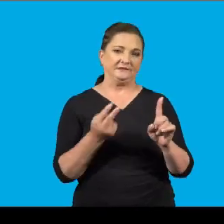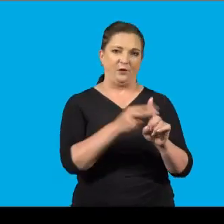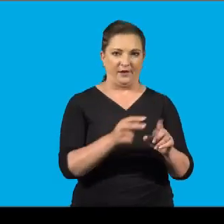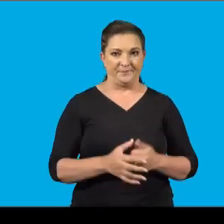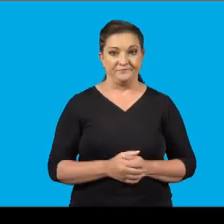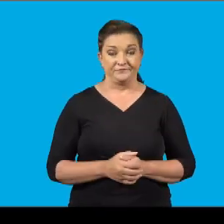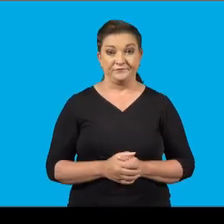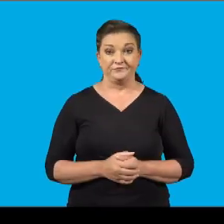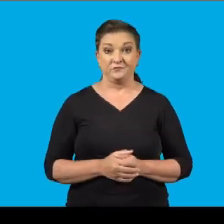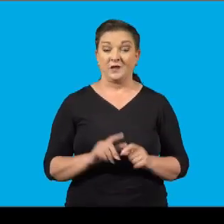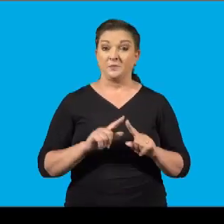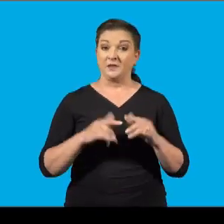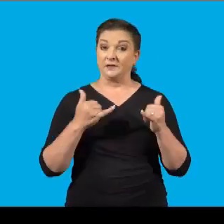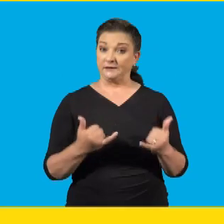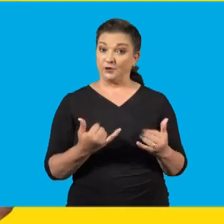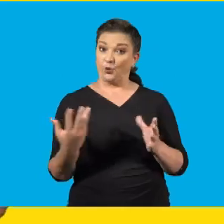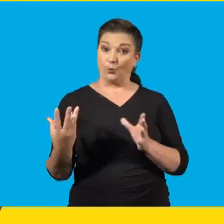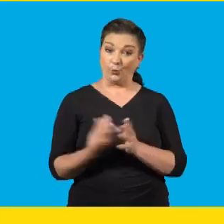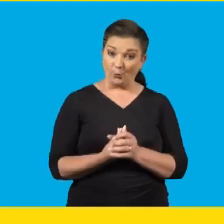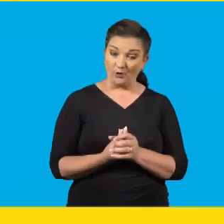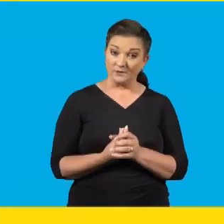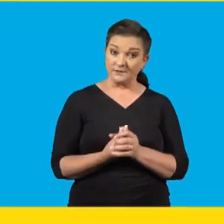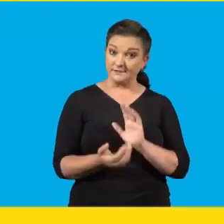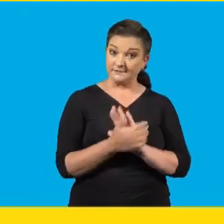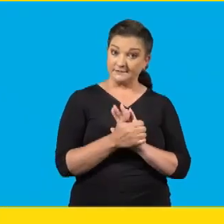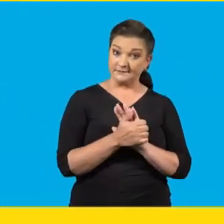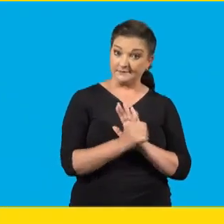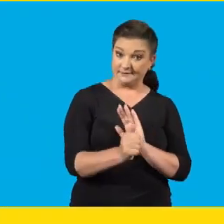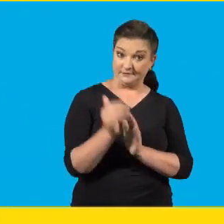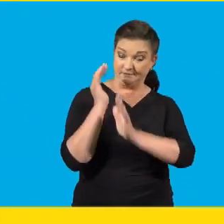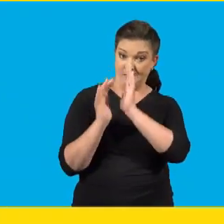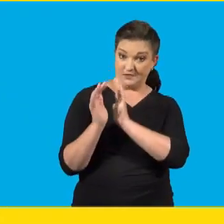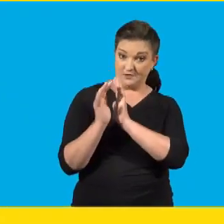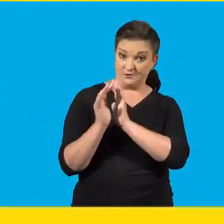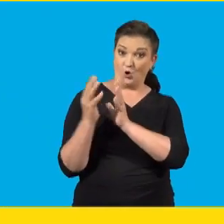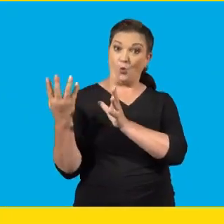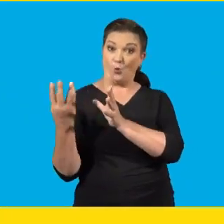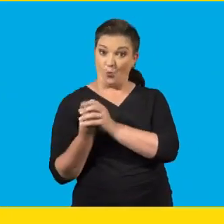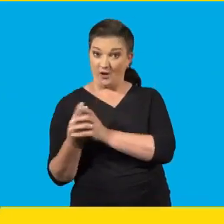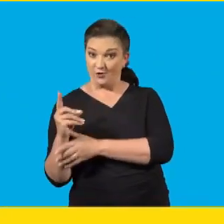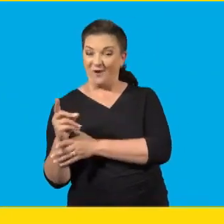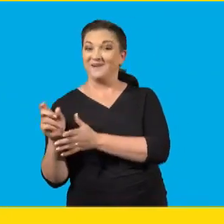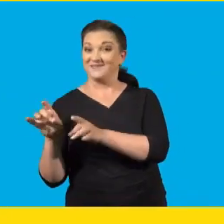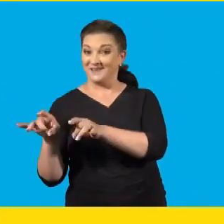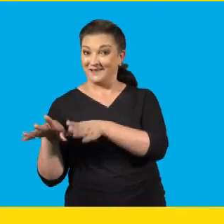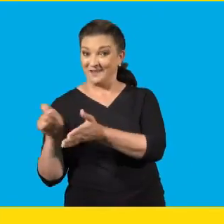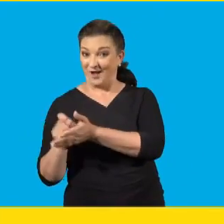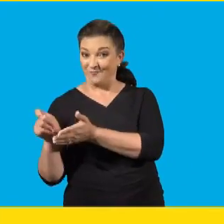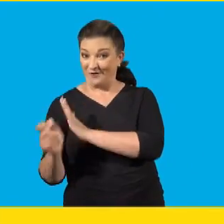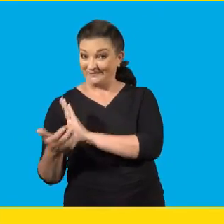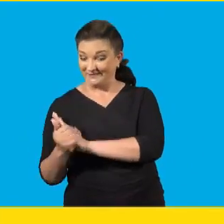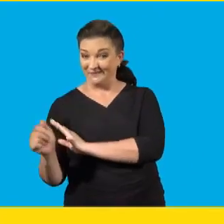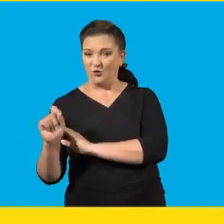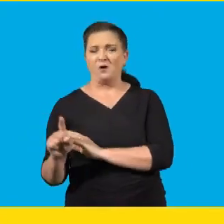skills. And remember, I told you that coupled with the specific skills for history, there are exam writing